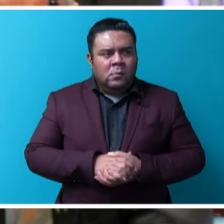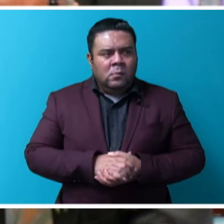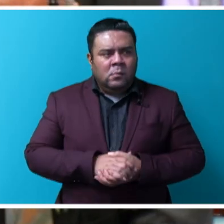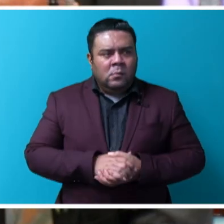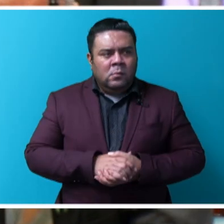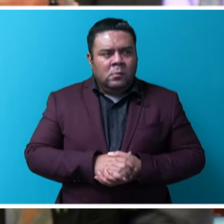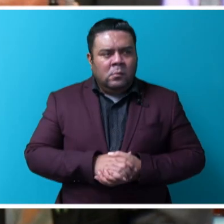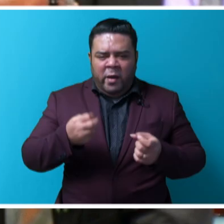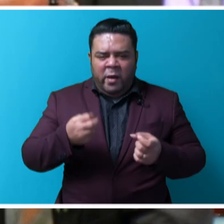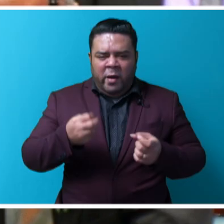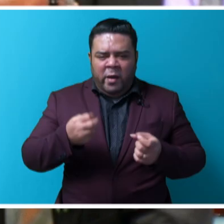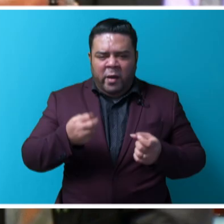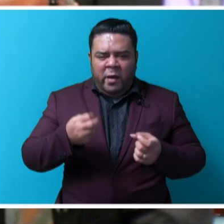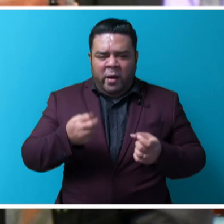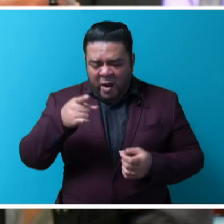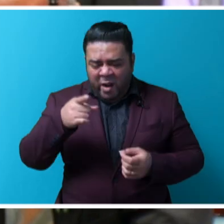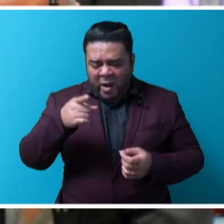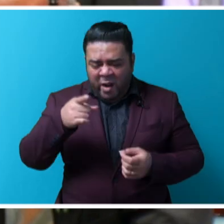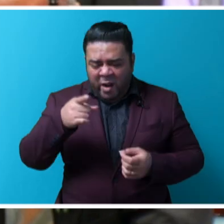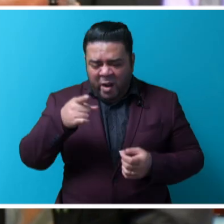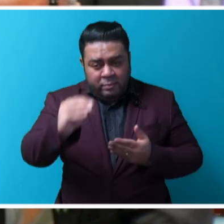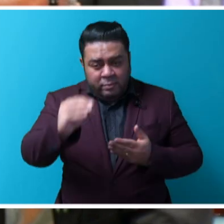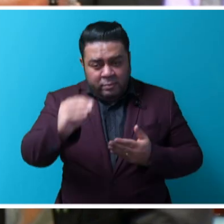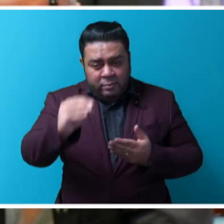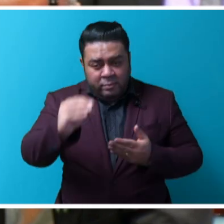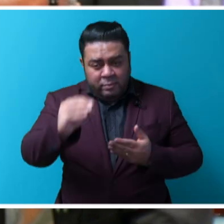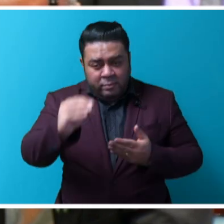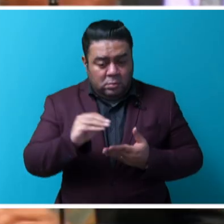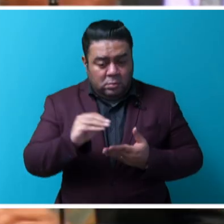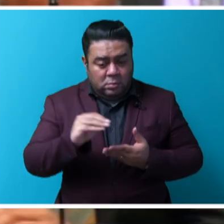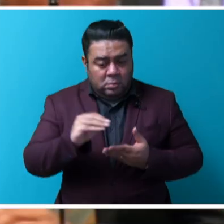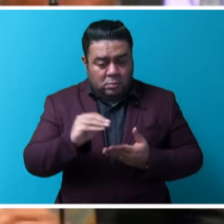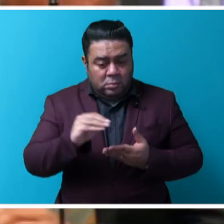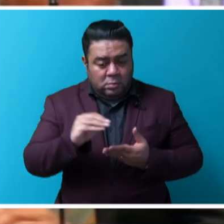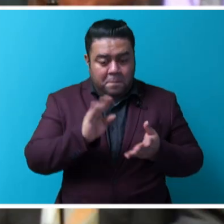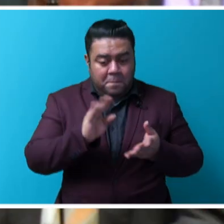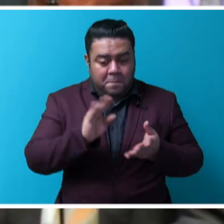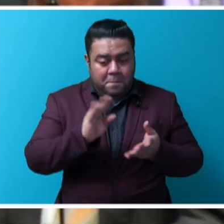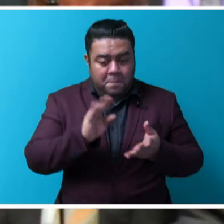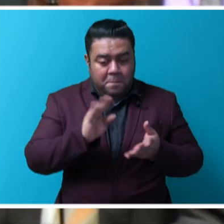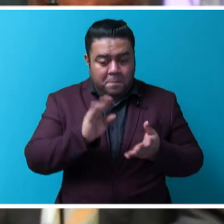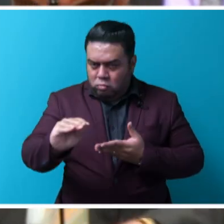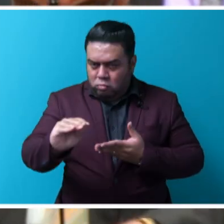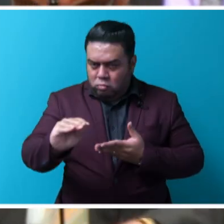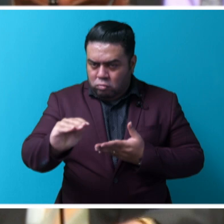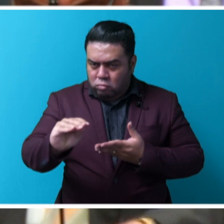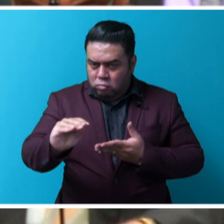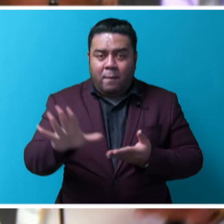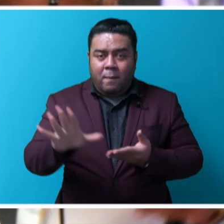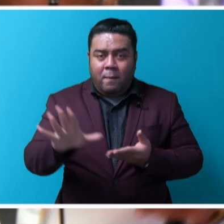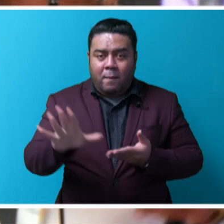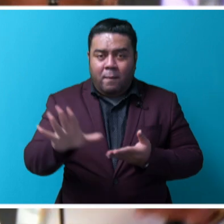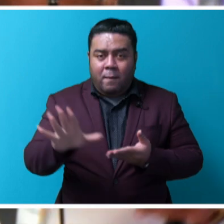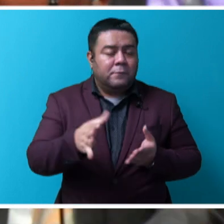chemical parameters. Mr. Speaker, sir, we need real-time enforcement. Let me be clear, when there is an oil